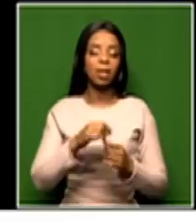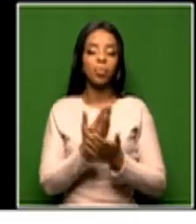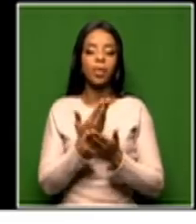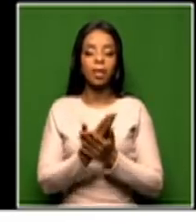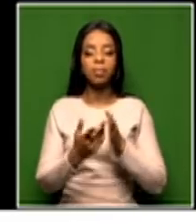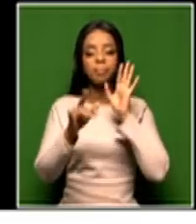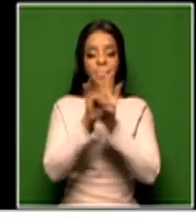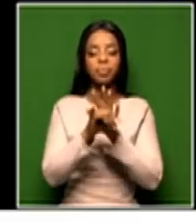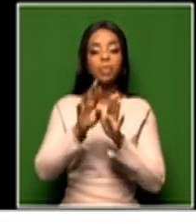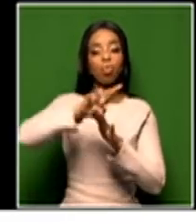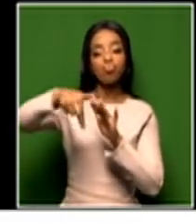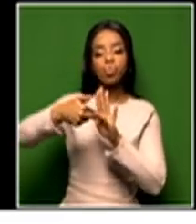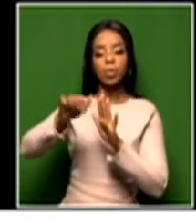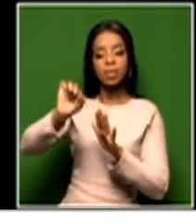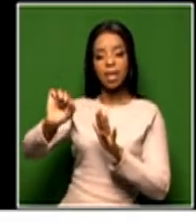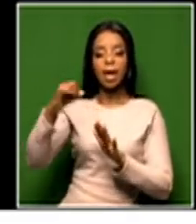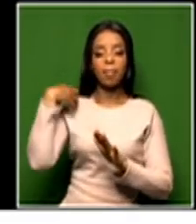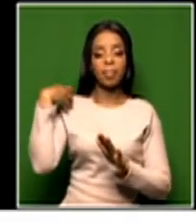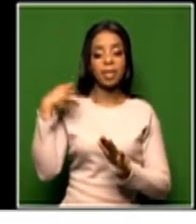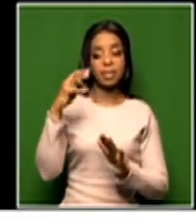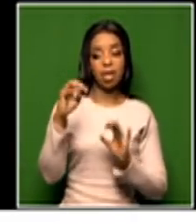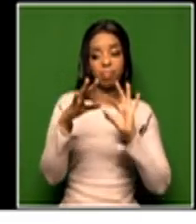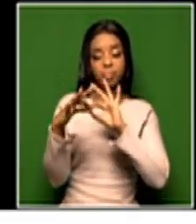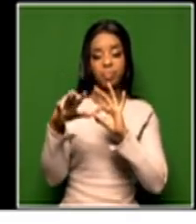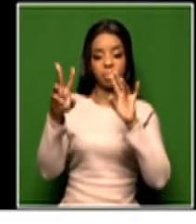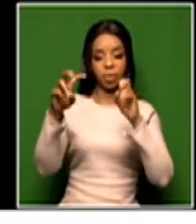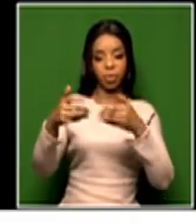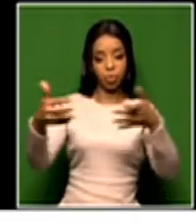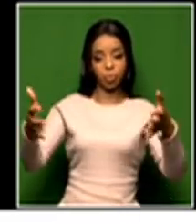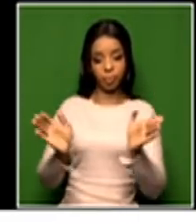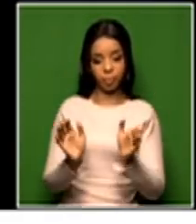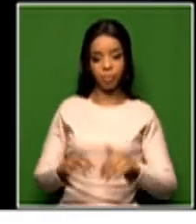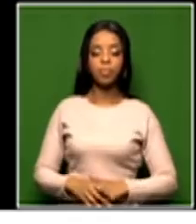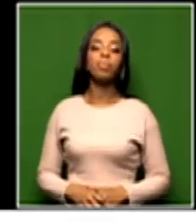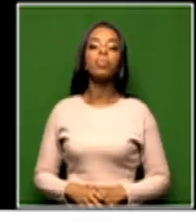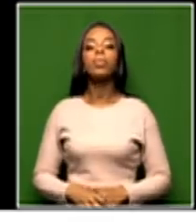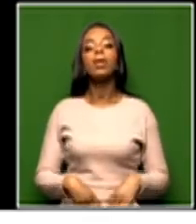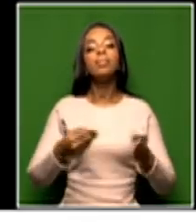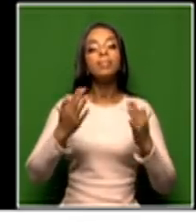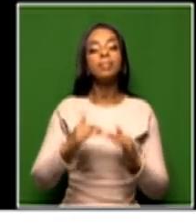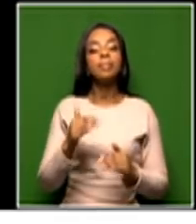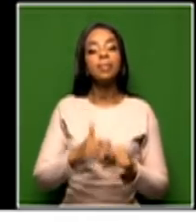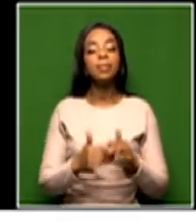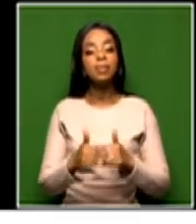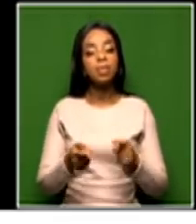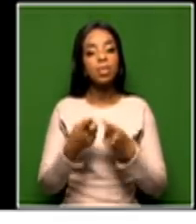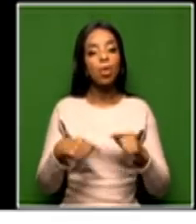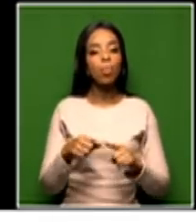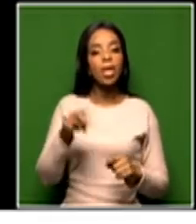minister in that regard. The procurement processes were inconsistent with the